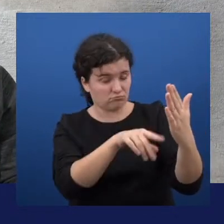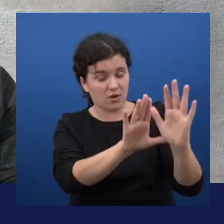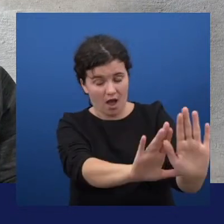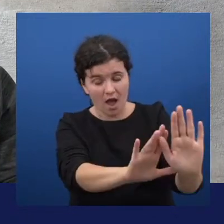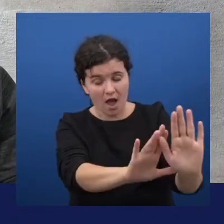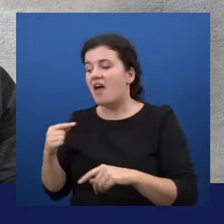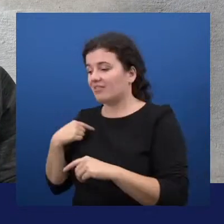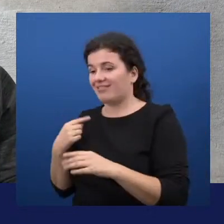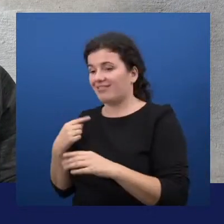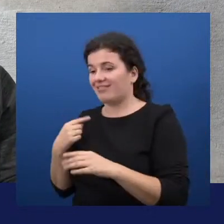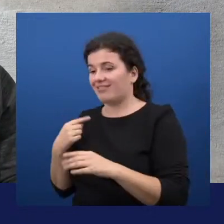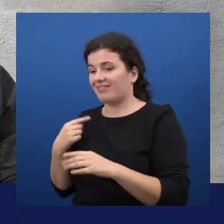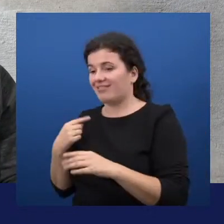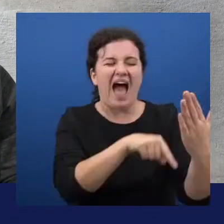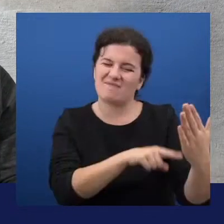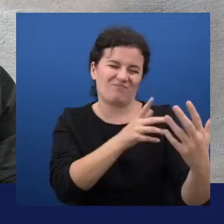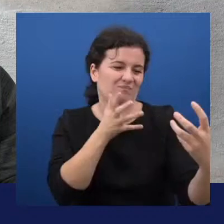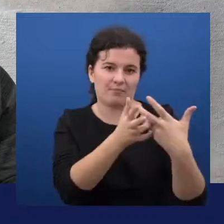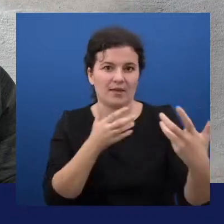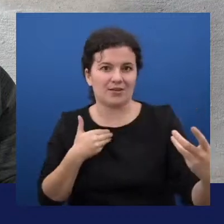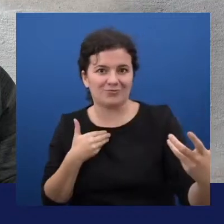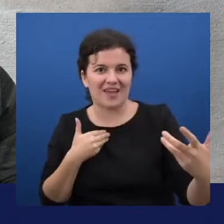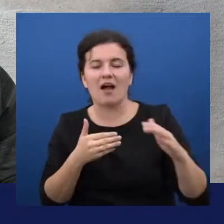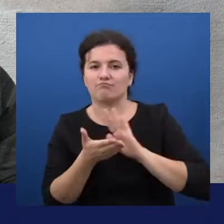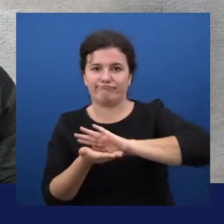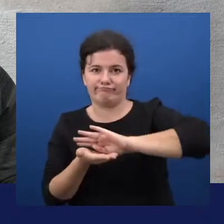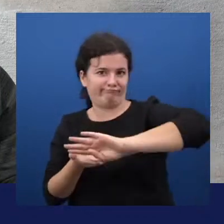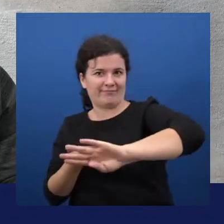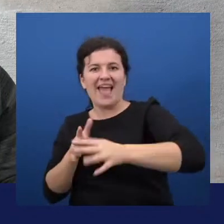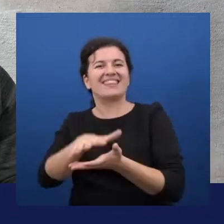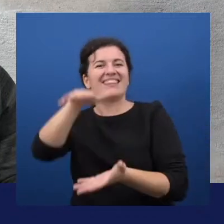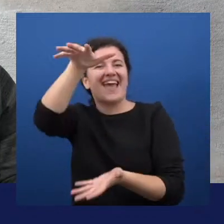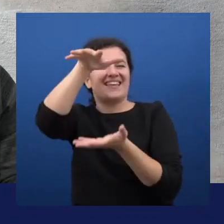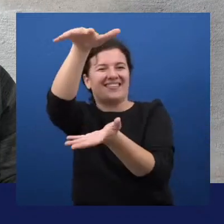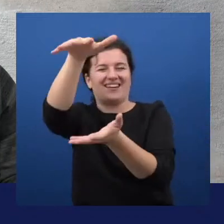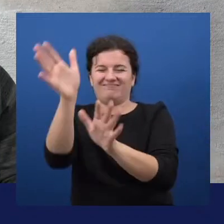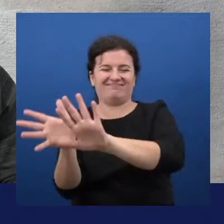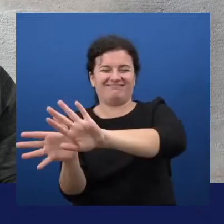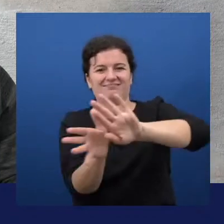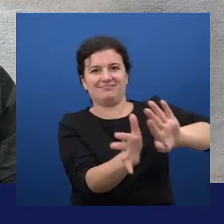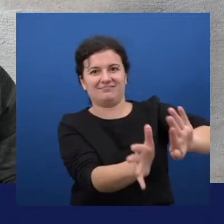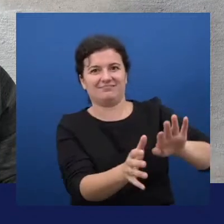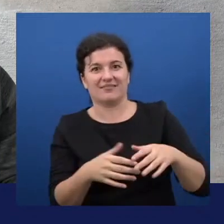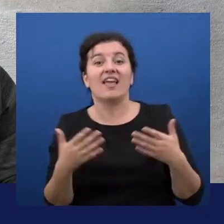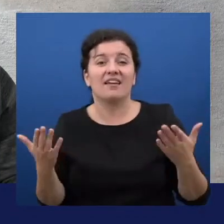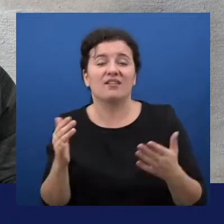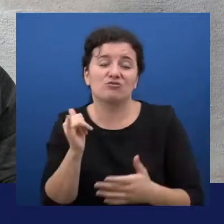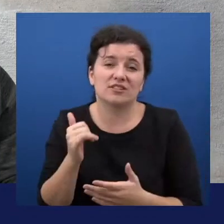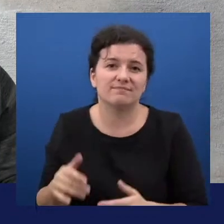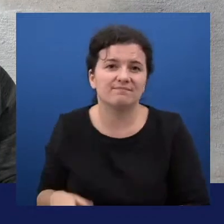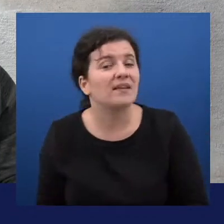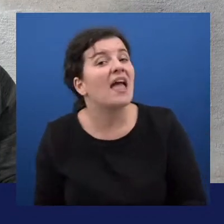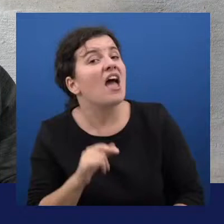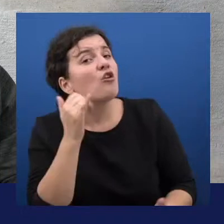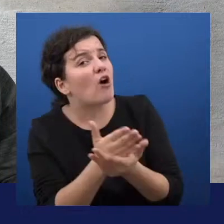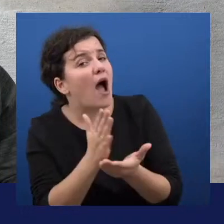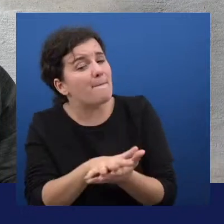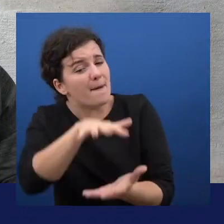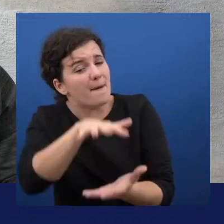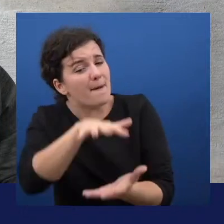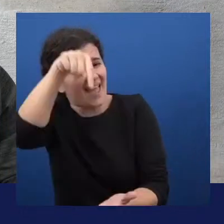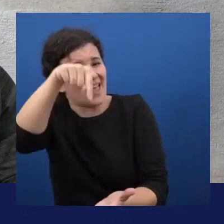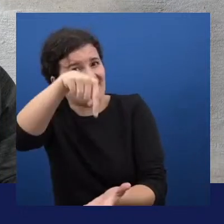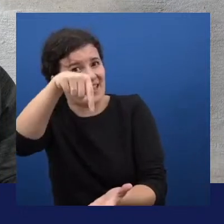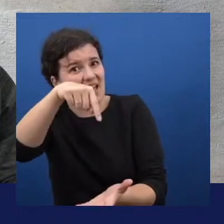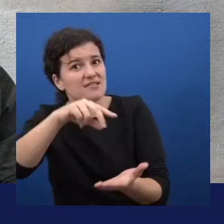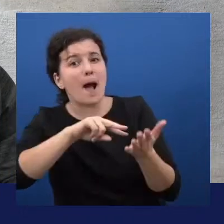now you mentioned also, I think the intent of the data, that's also, let's say, a methodological problem, that you should use